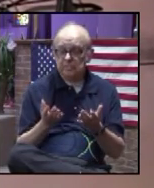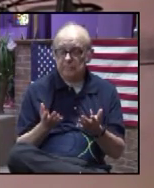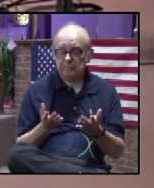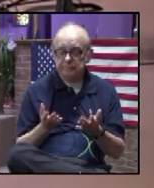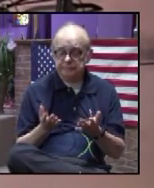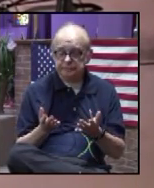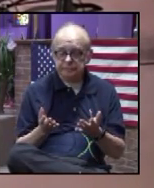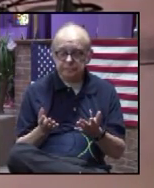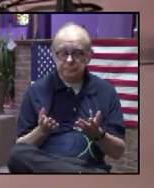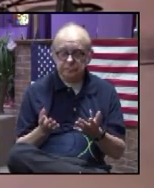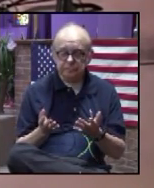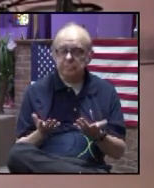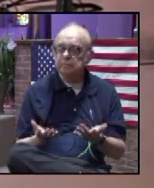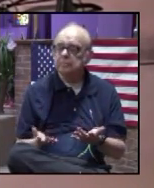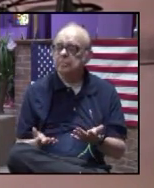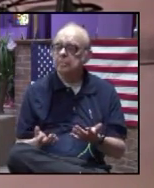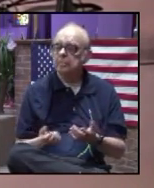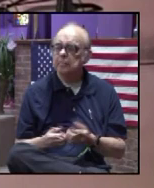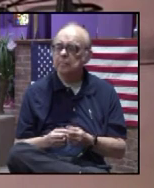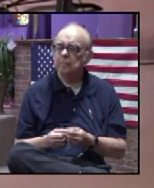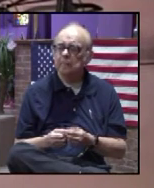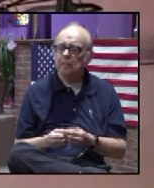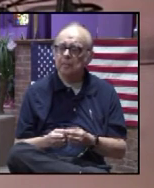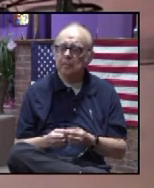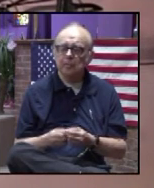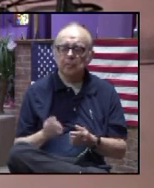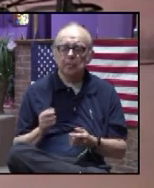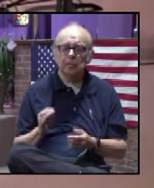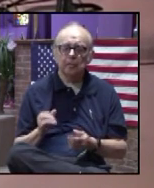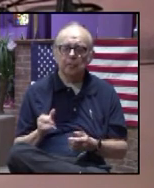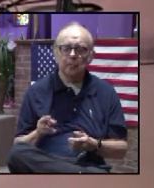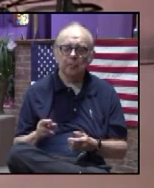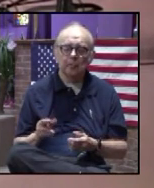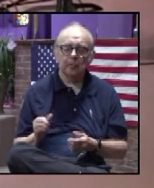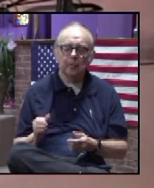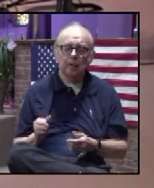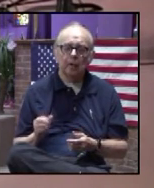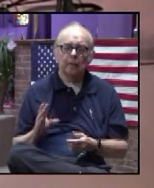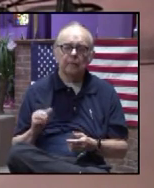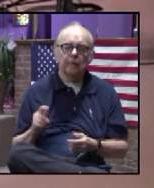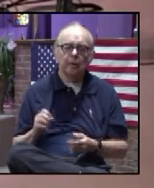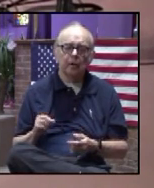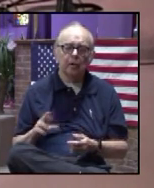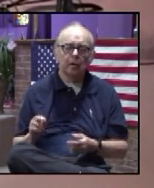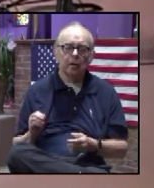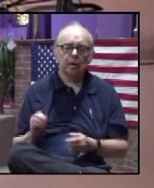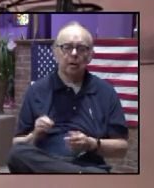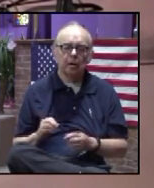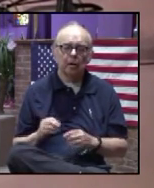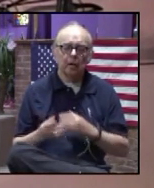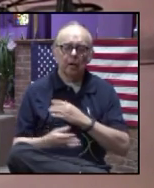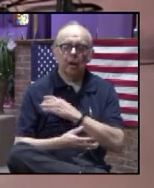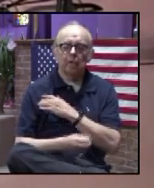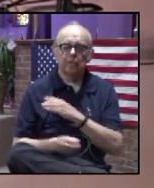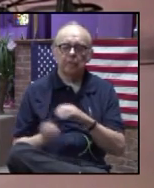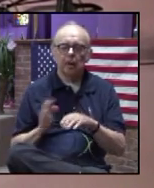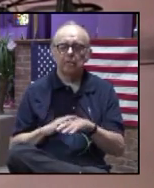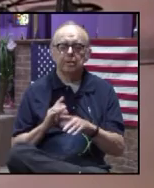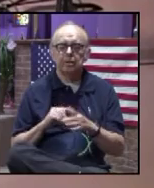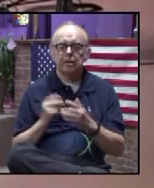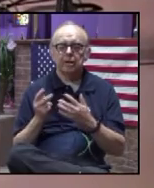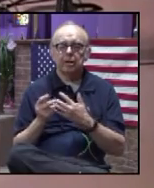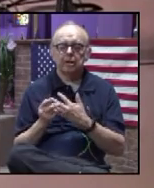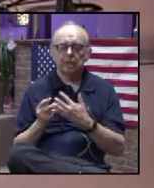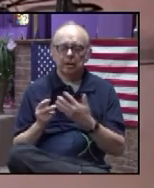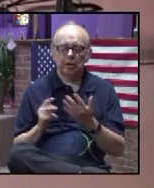It isn't like the mayor of Carter Country. And some of you are old enough to remember that show, right?